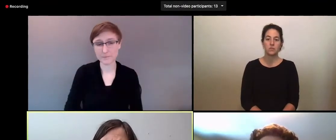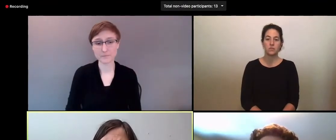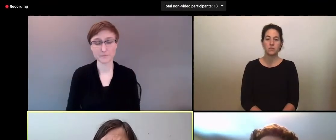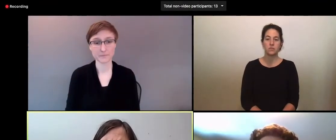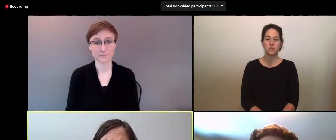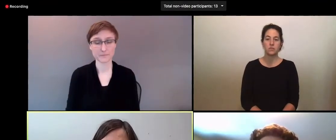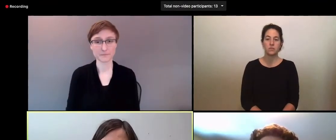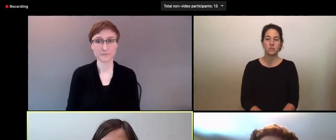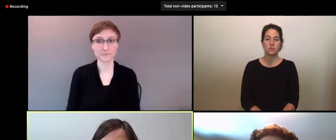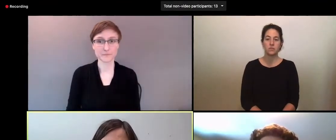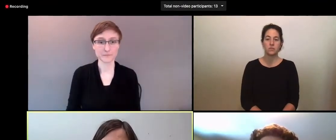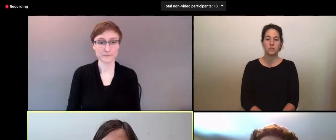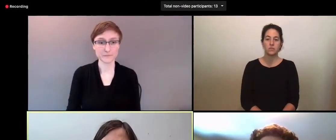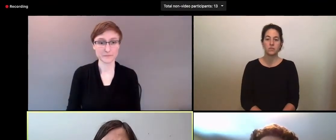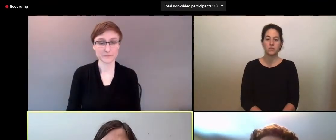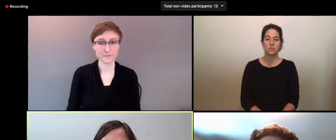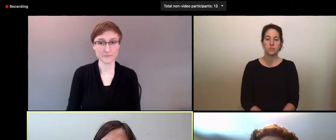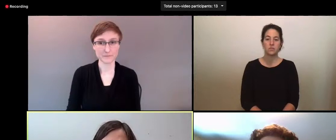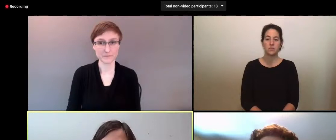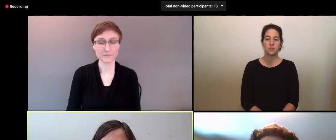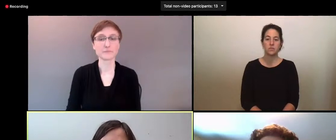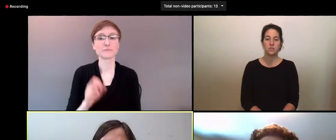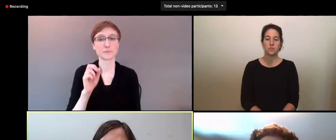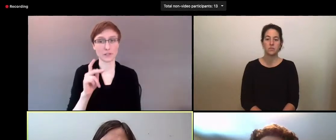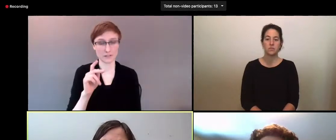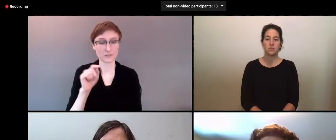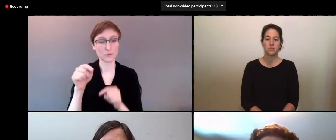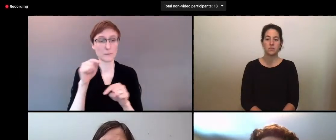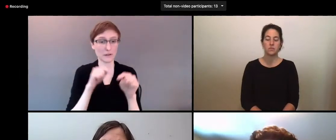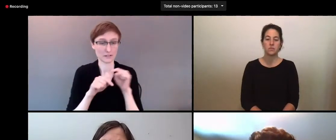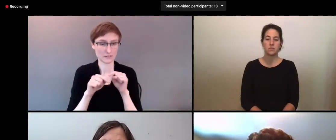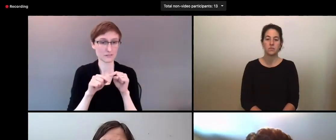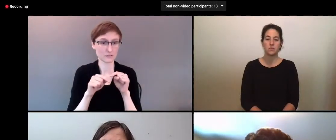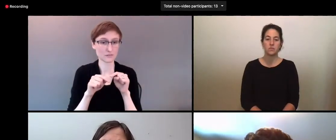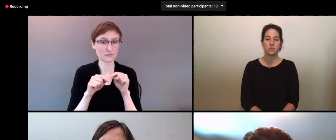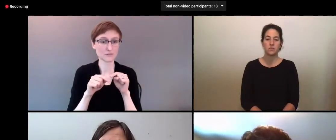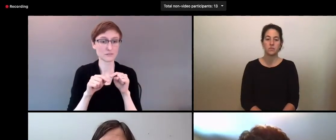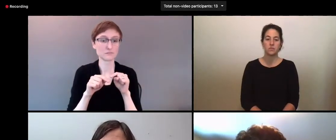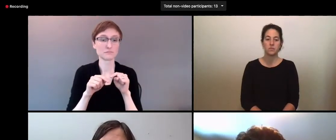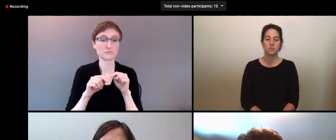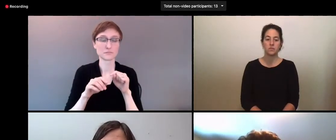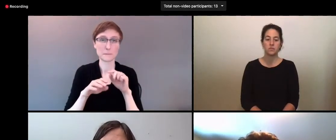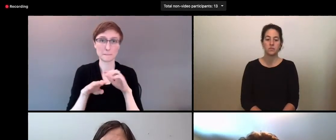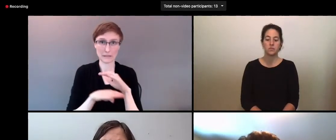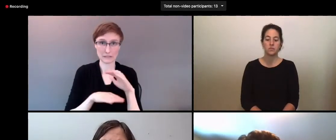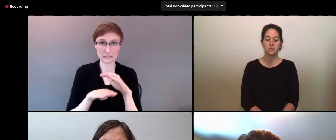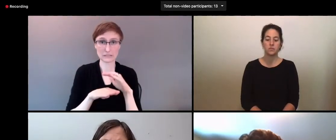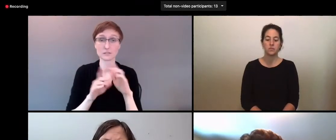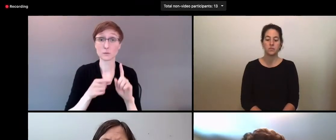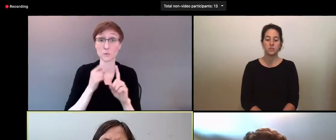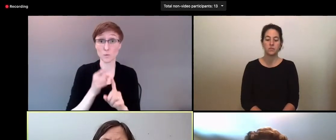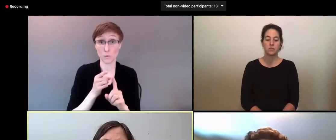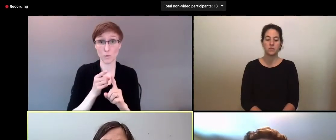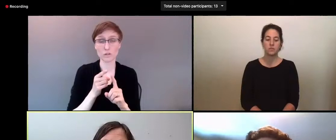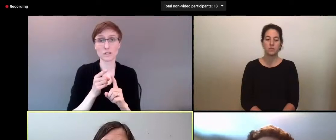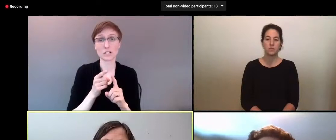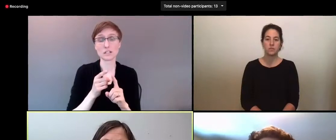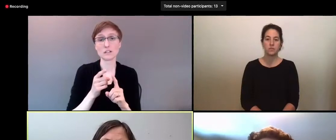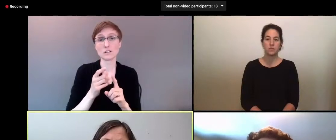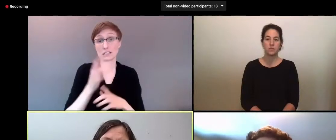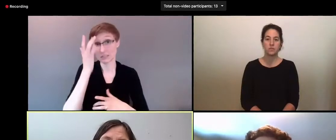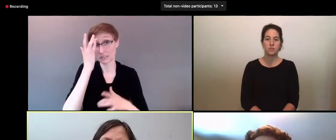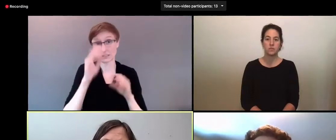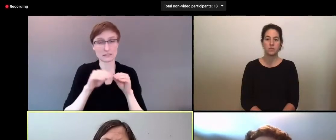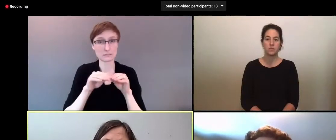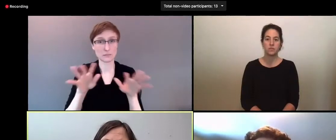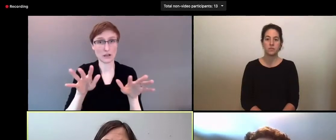beyond the rules, back to the basics, which is to decrease transmission in our community,